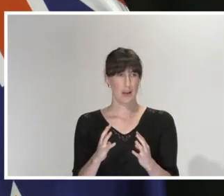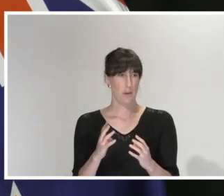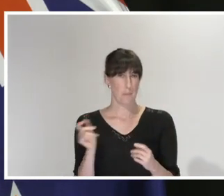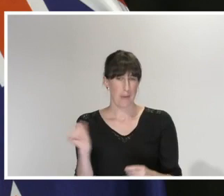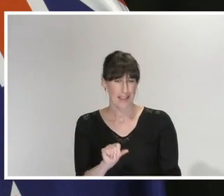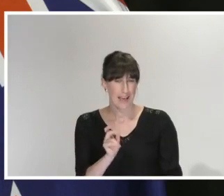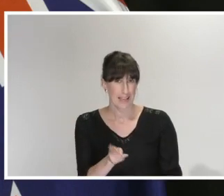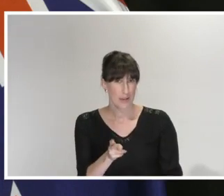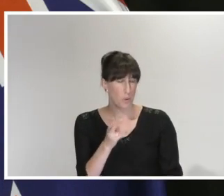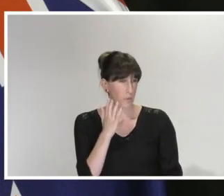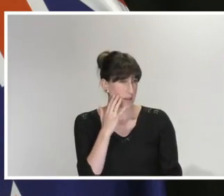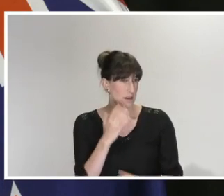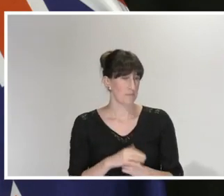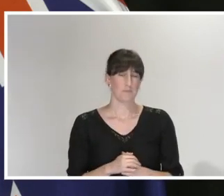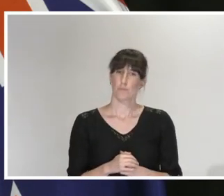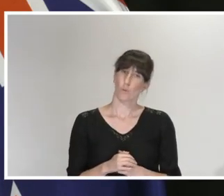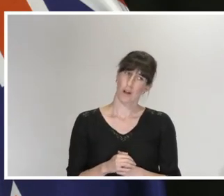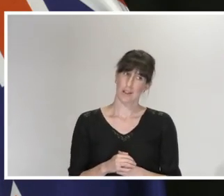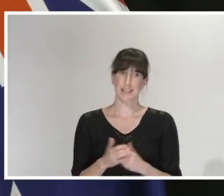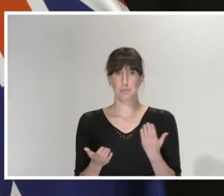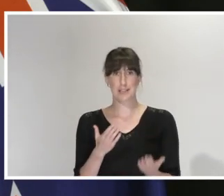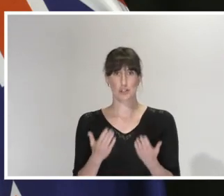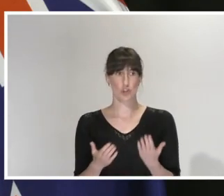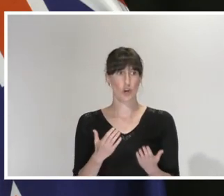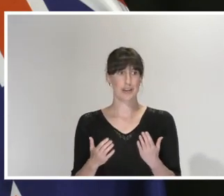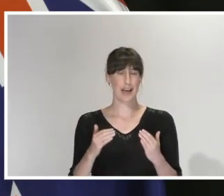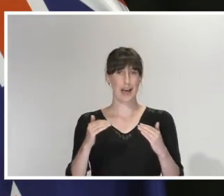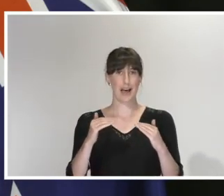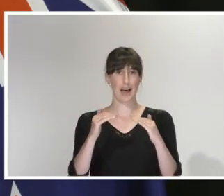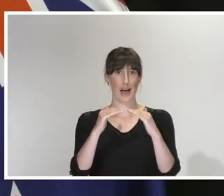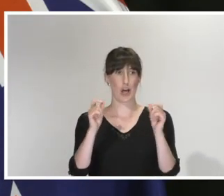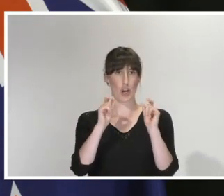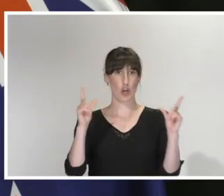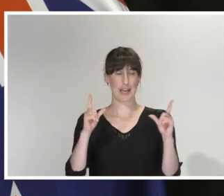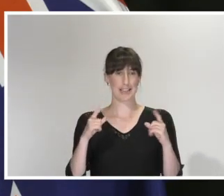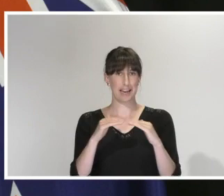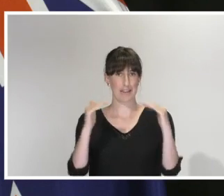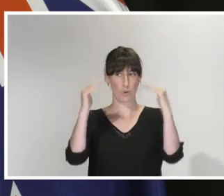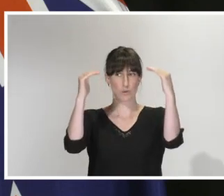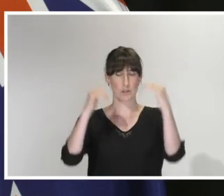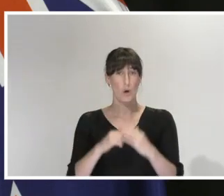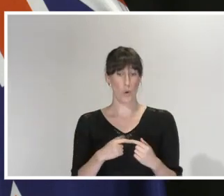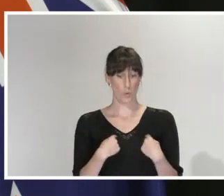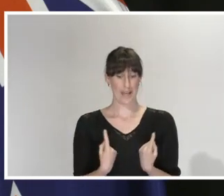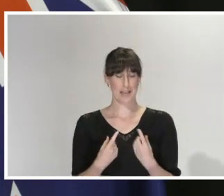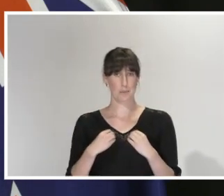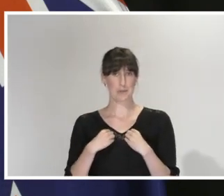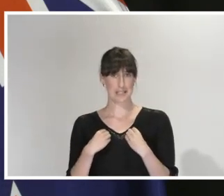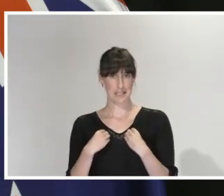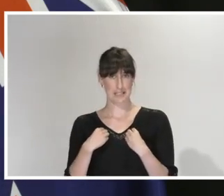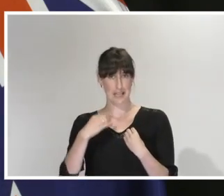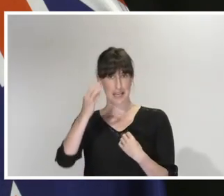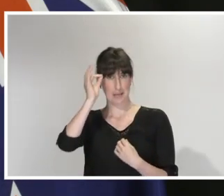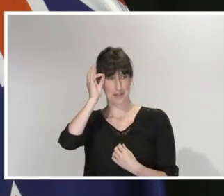on what alert level we are at any given time. We did, as a business committee, and as a Parliament,